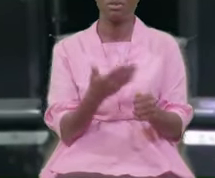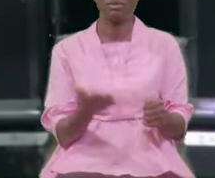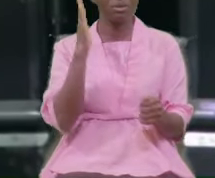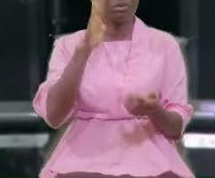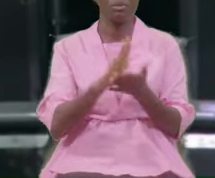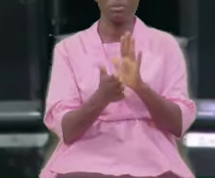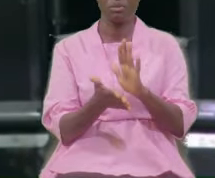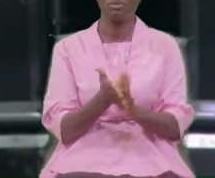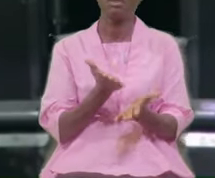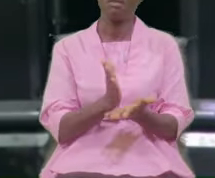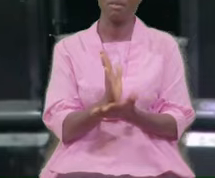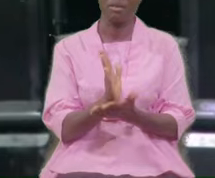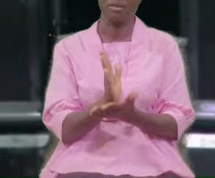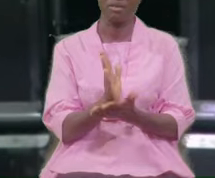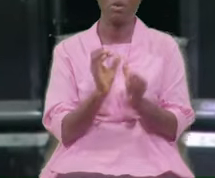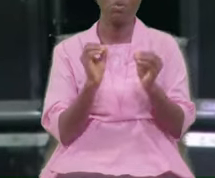in